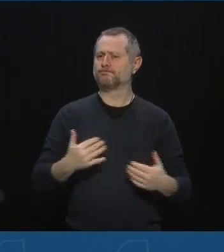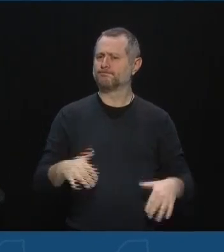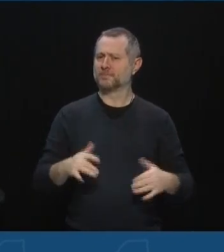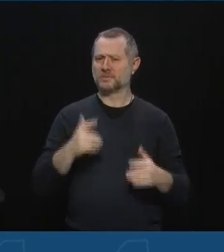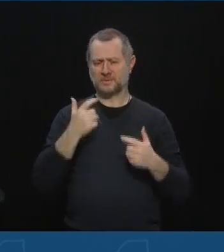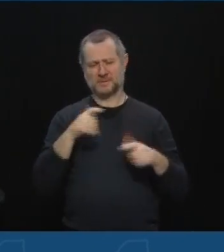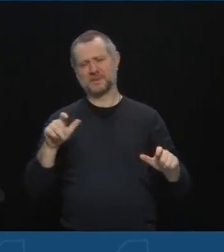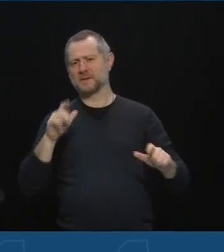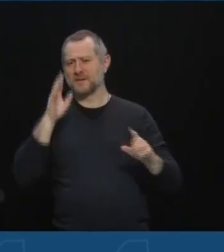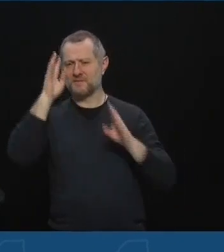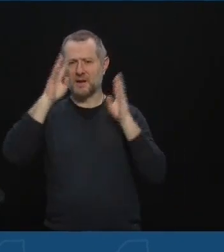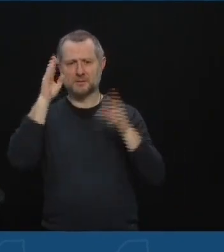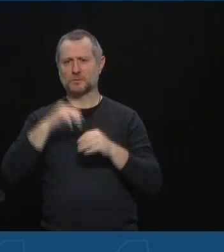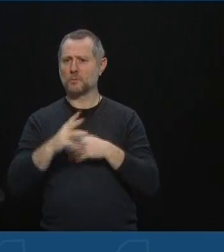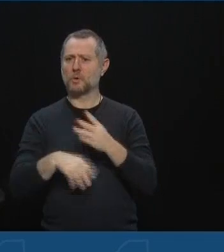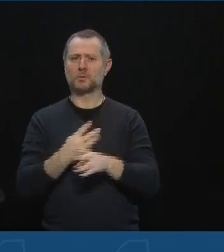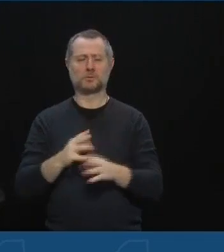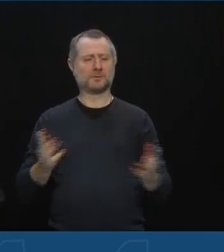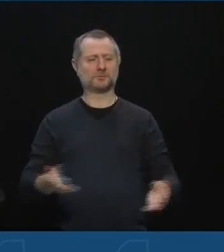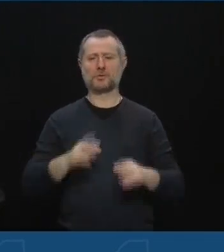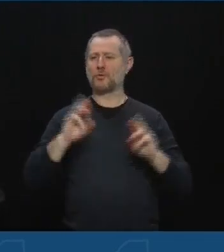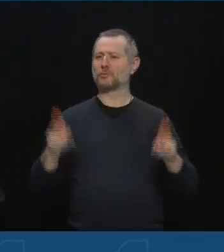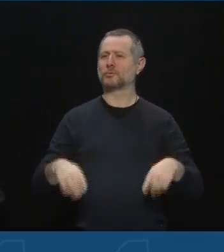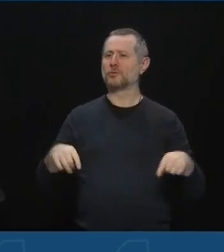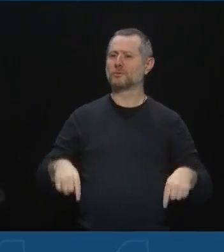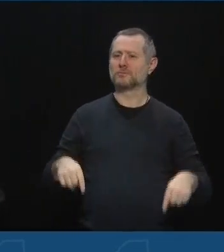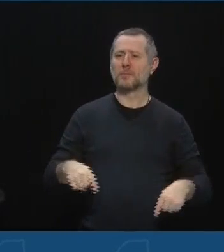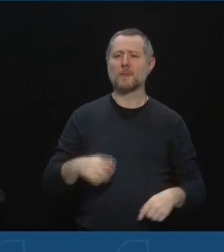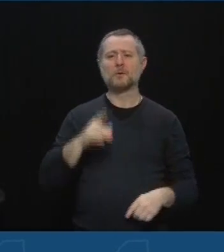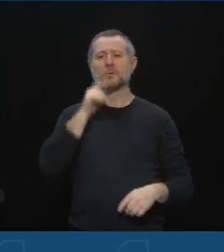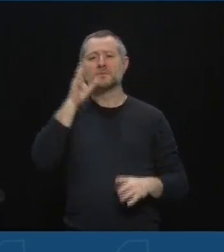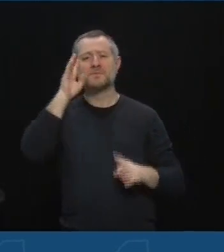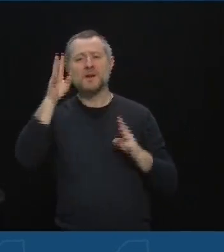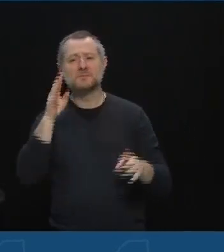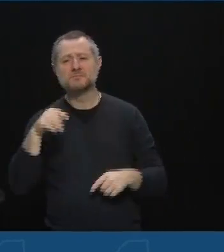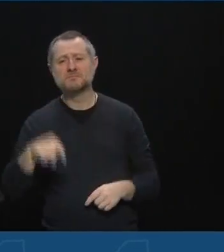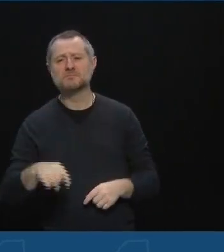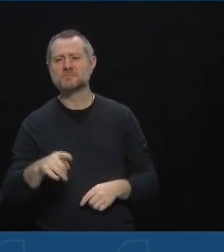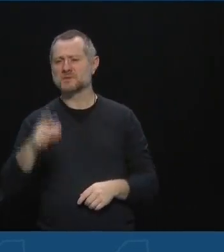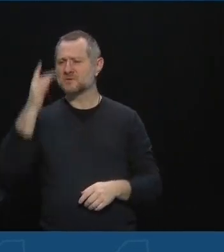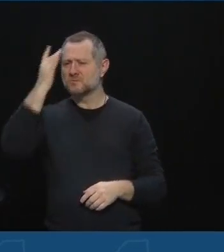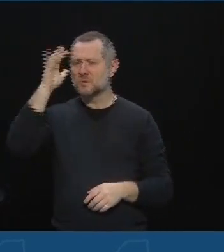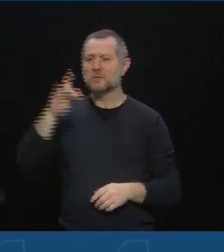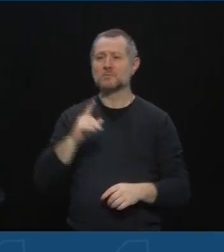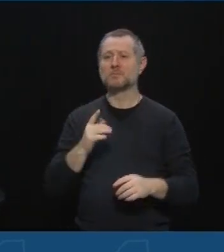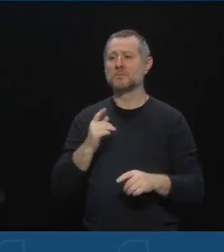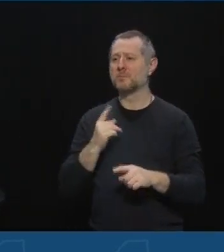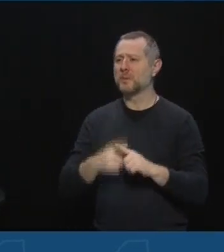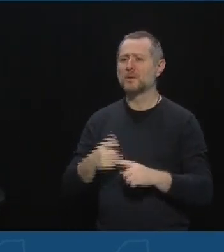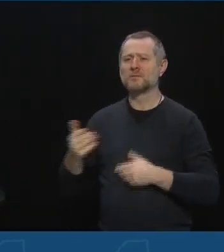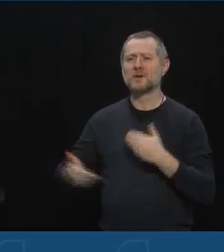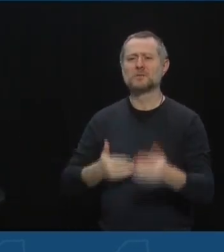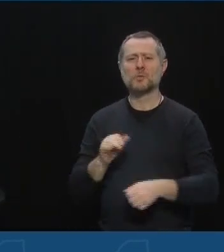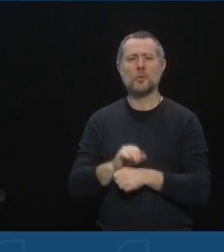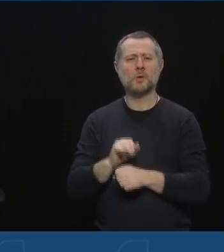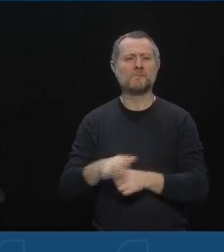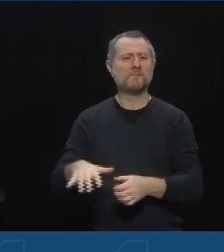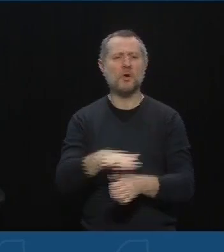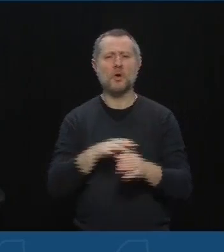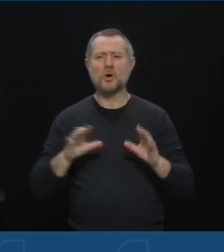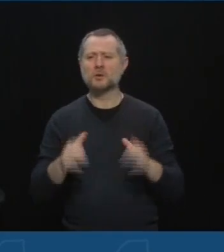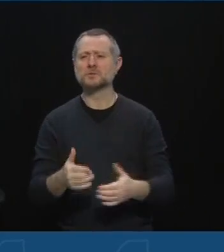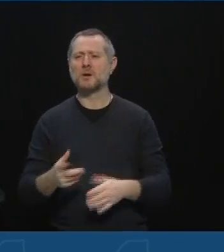world. The ingeniousness of the people who came from here and the workforce that they're able to find and to just continue to manufacture,